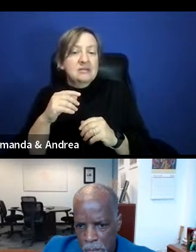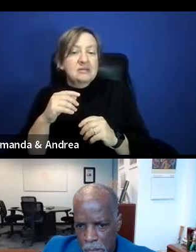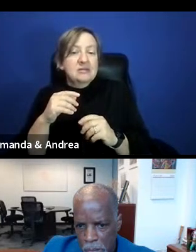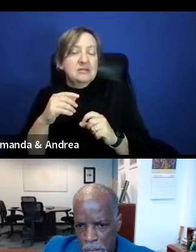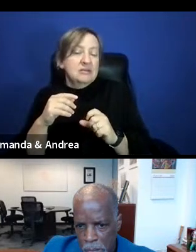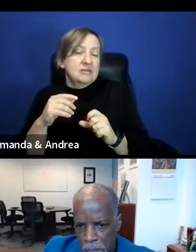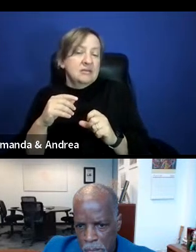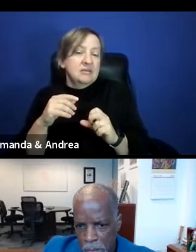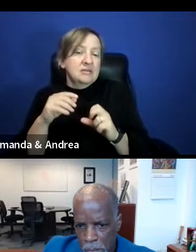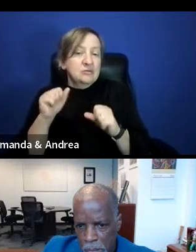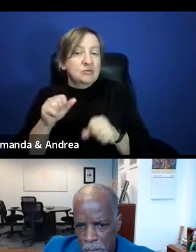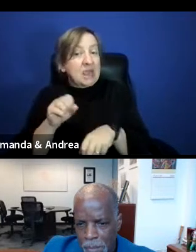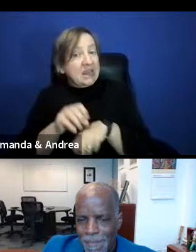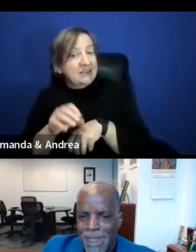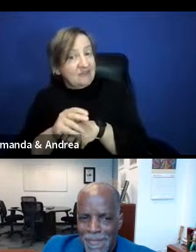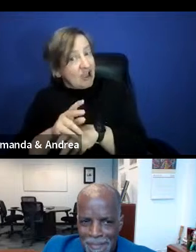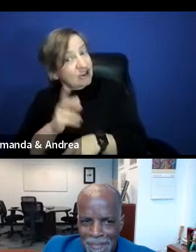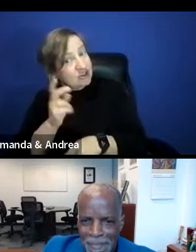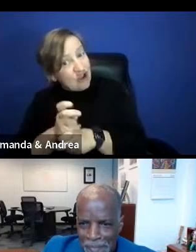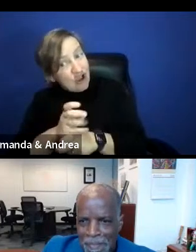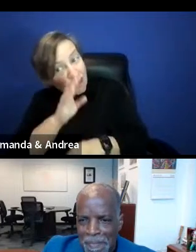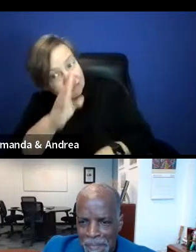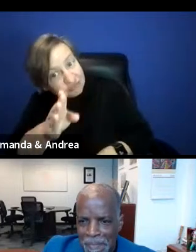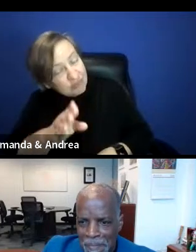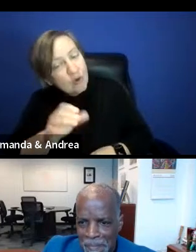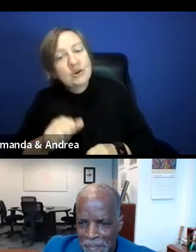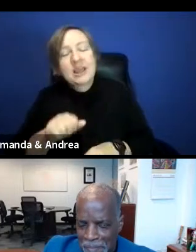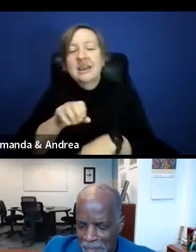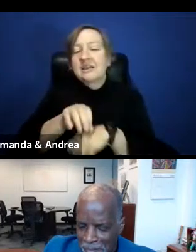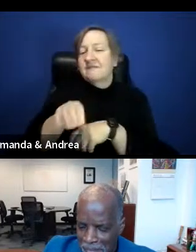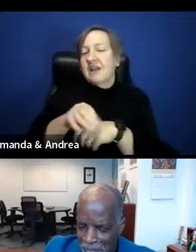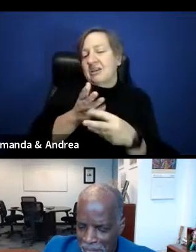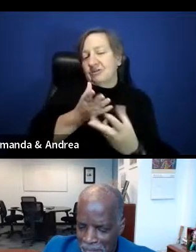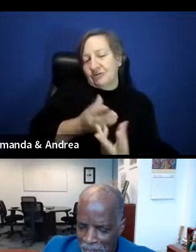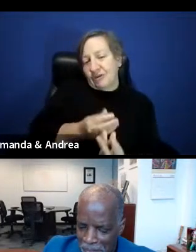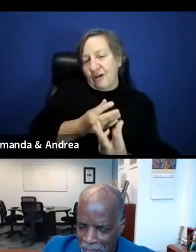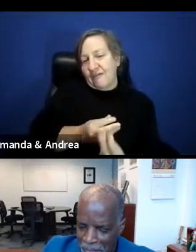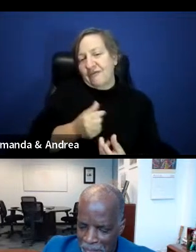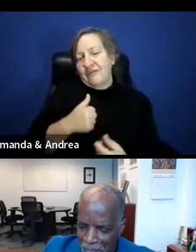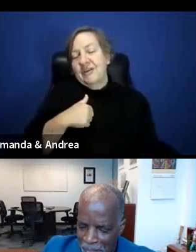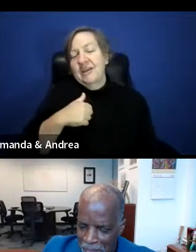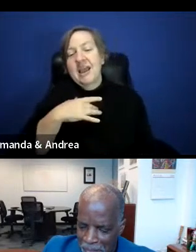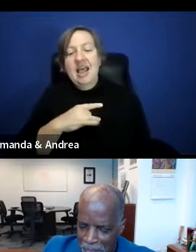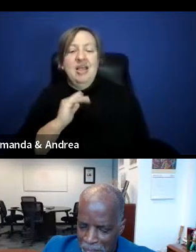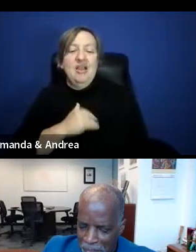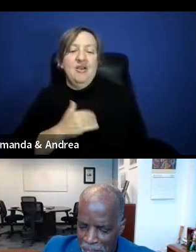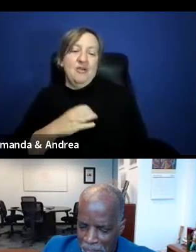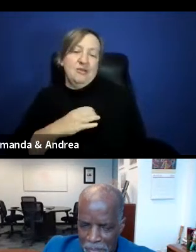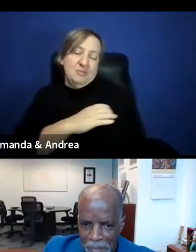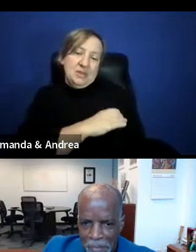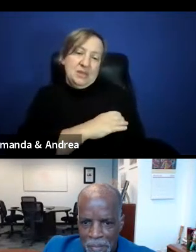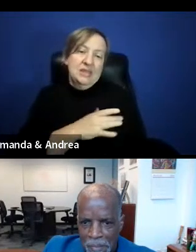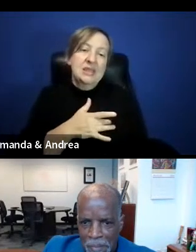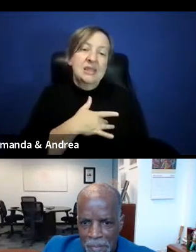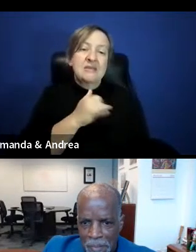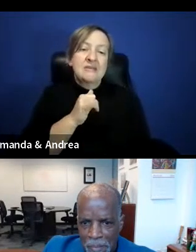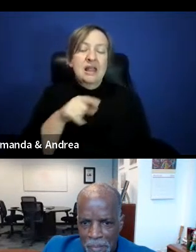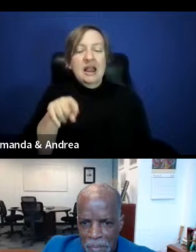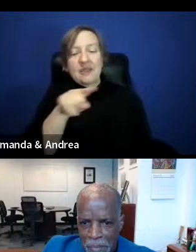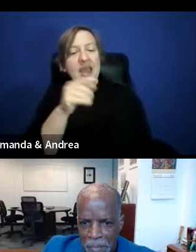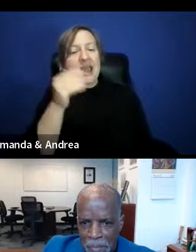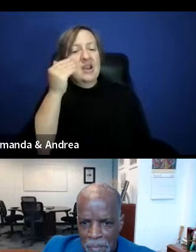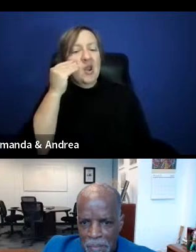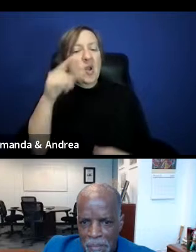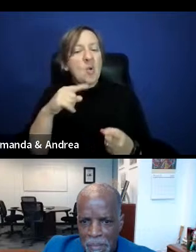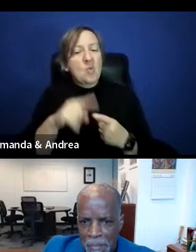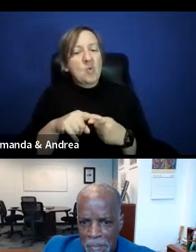advise hard or you can advise softly. And I like our committee because I think they know